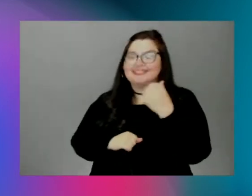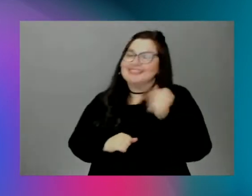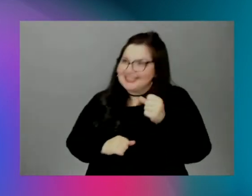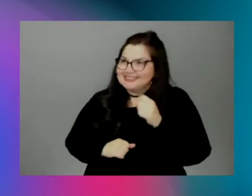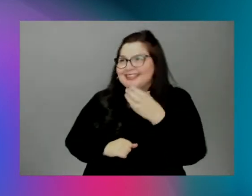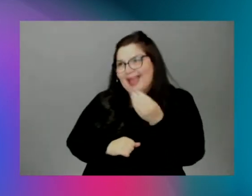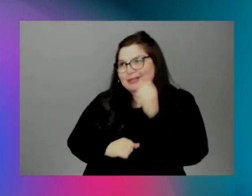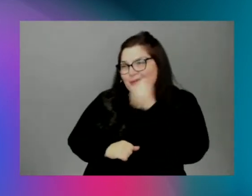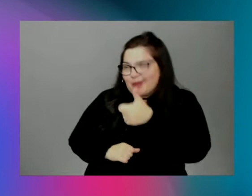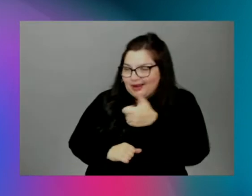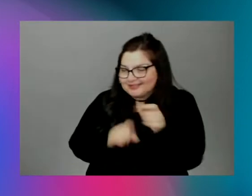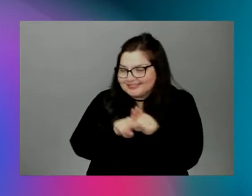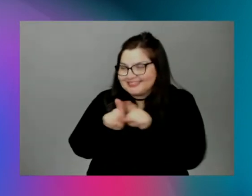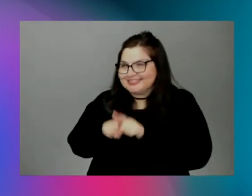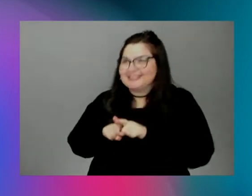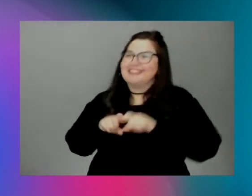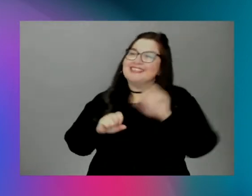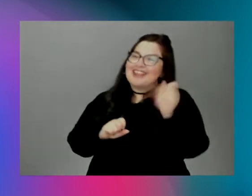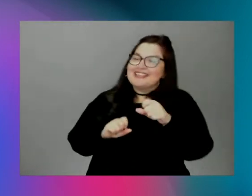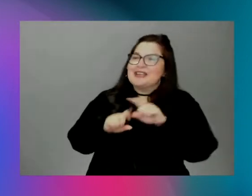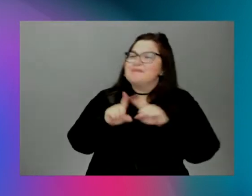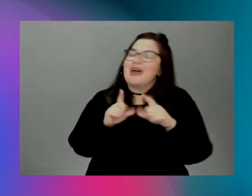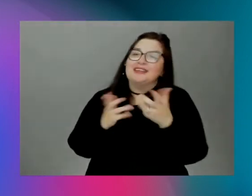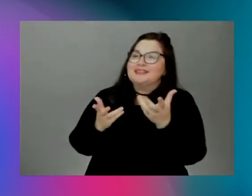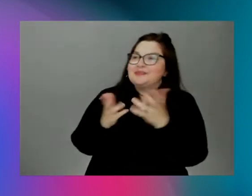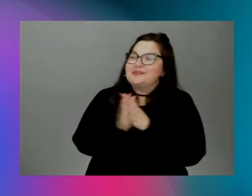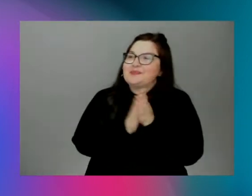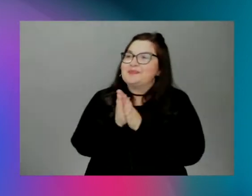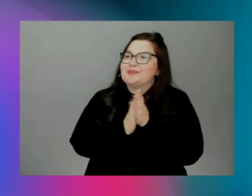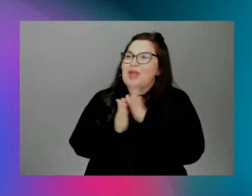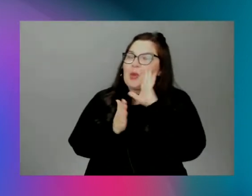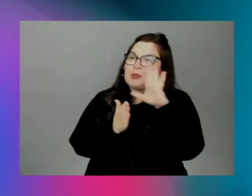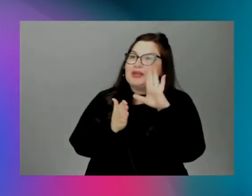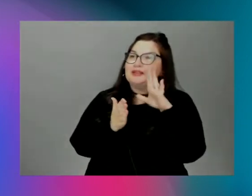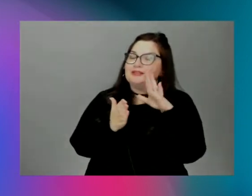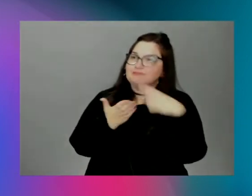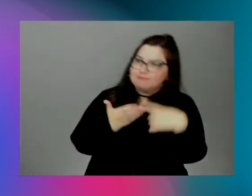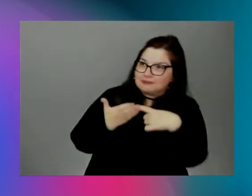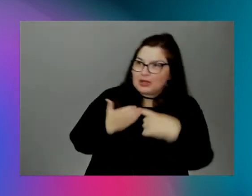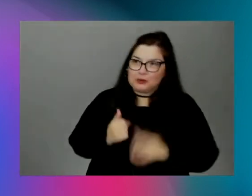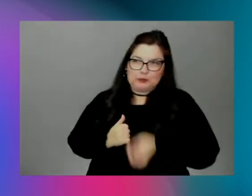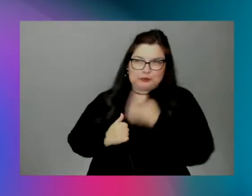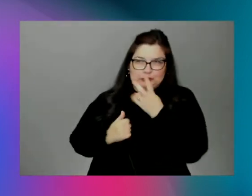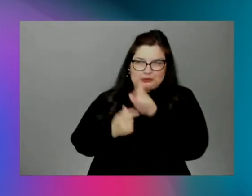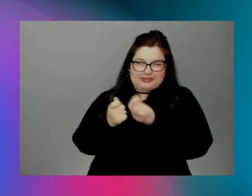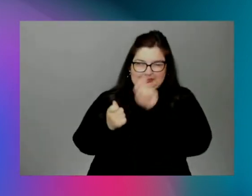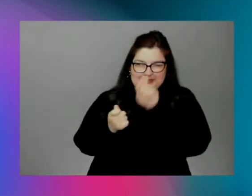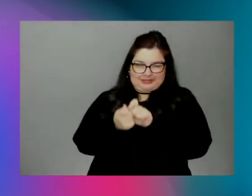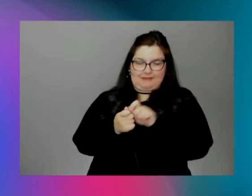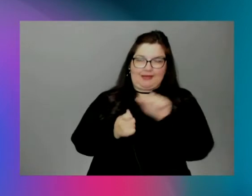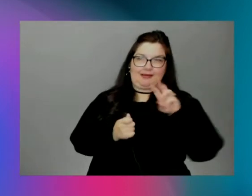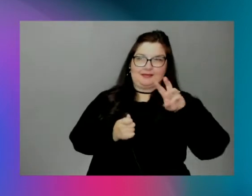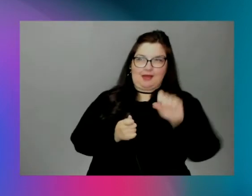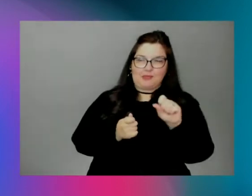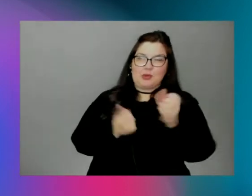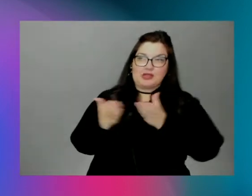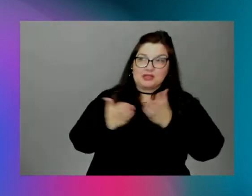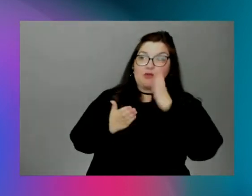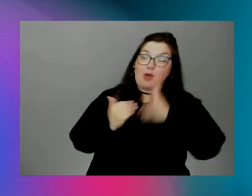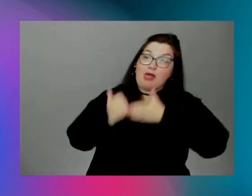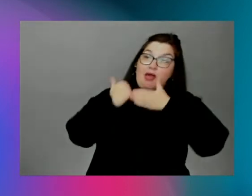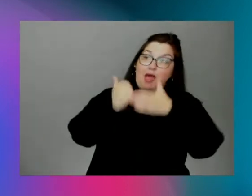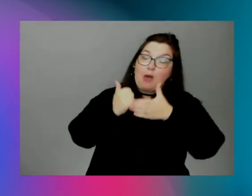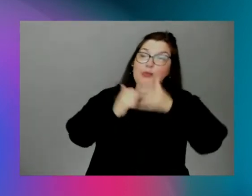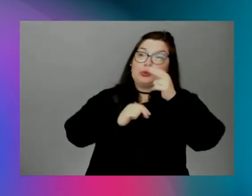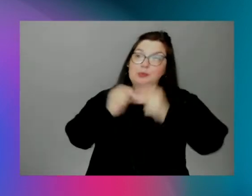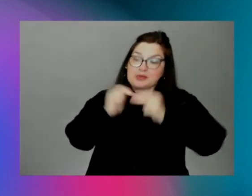yep. But we're going to be talking with you, Raghav, about two specific AWS services that'll help you build